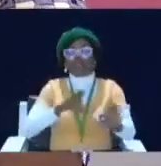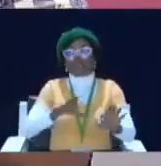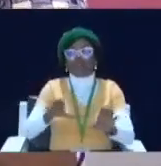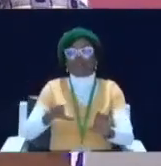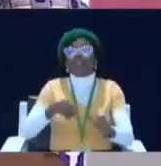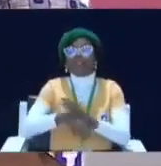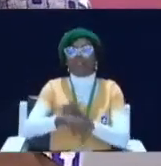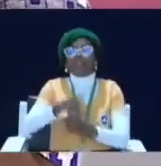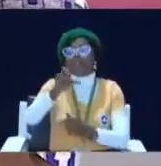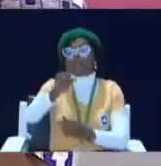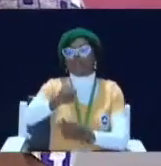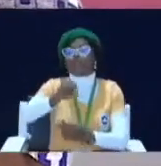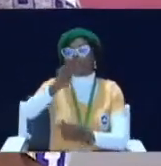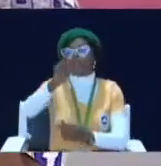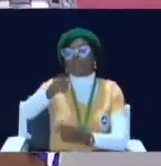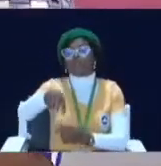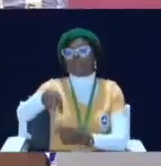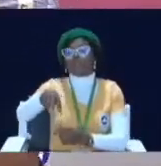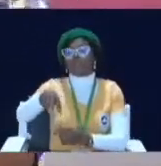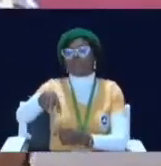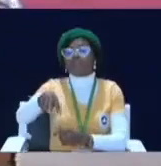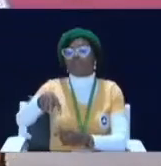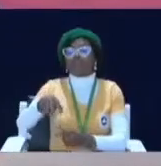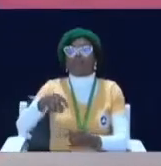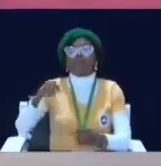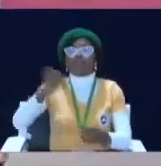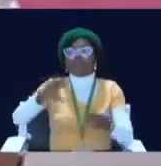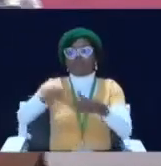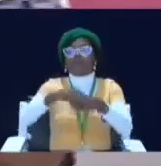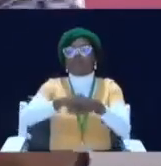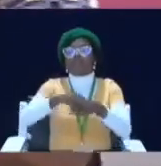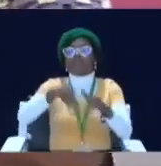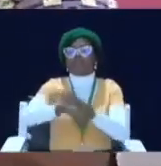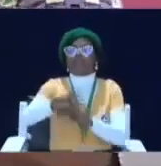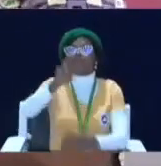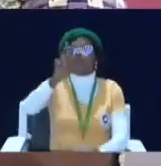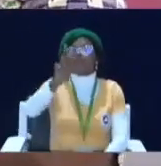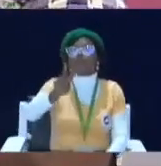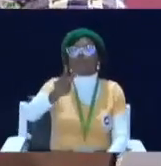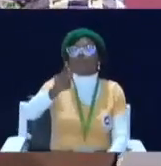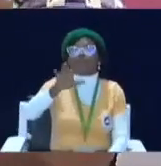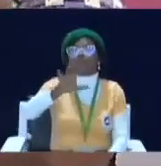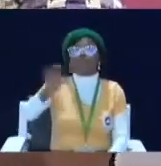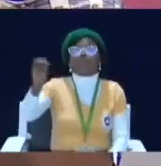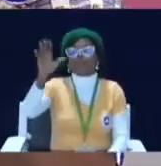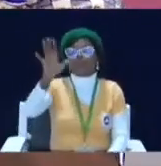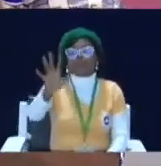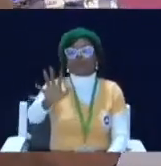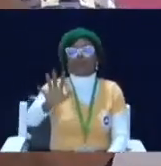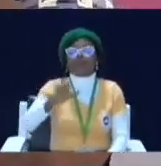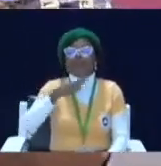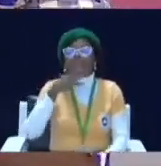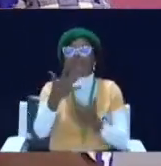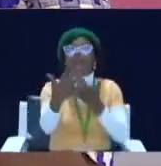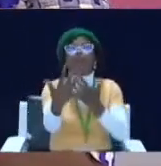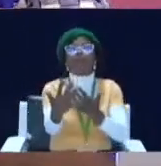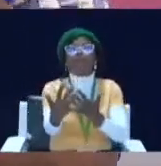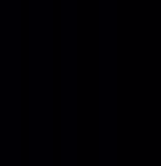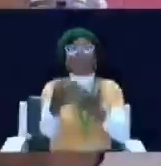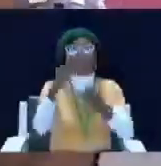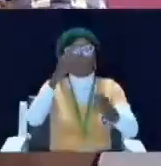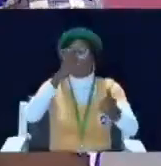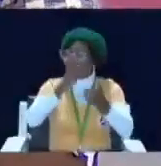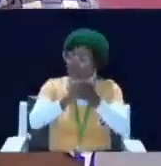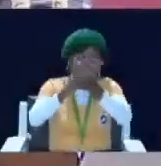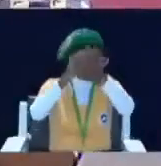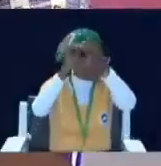In 2020, we got married 2005, and we've been waiting, trusting, going